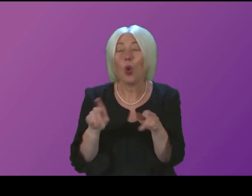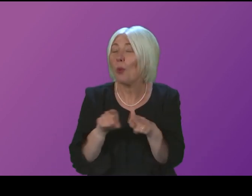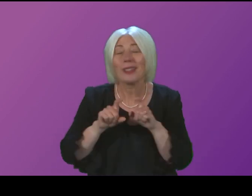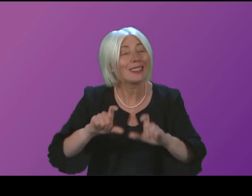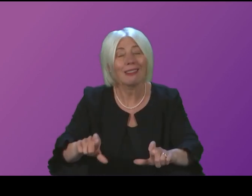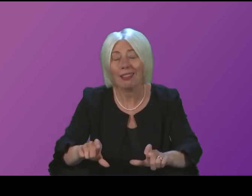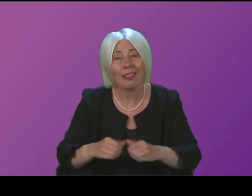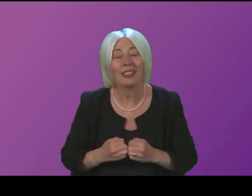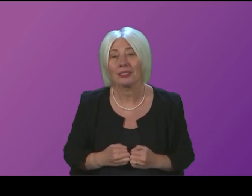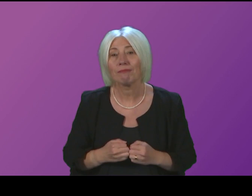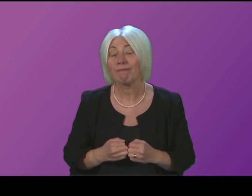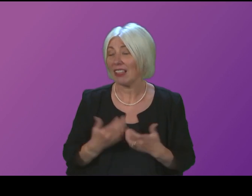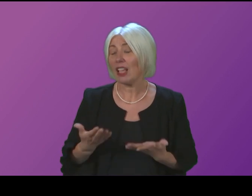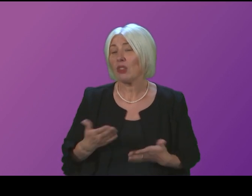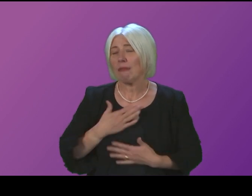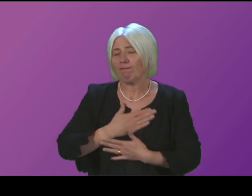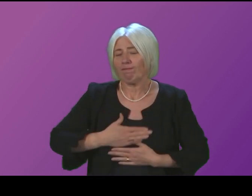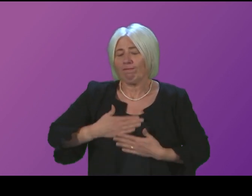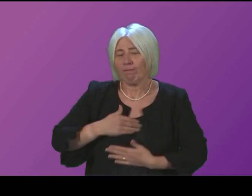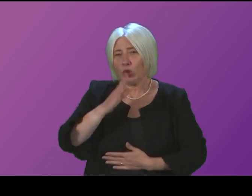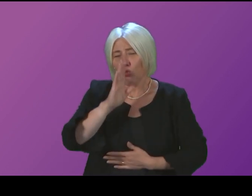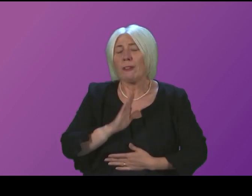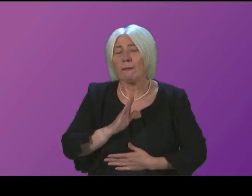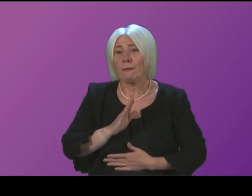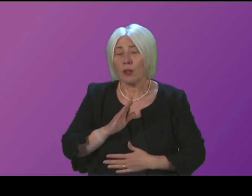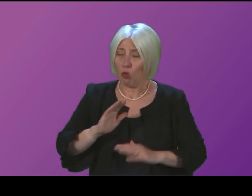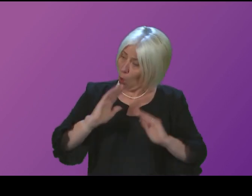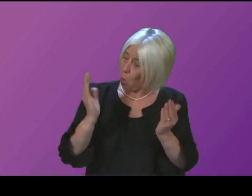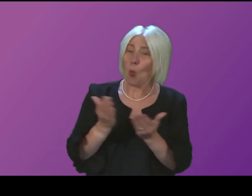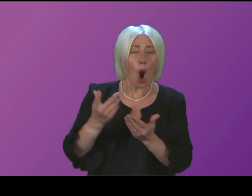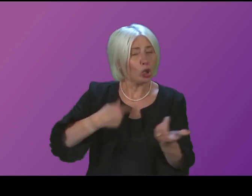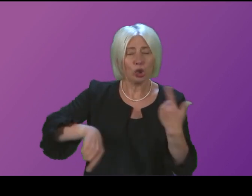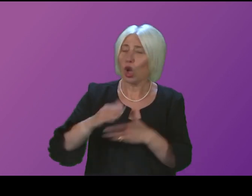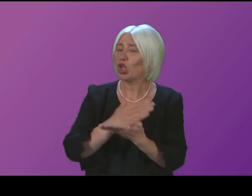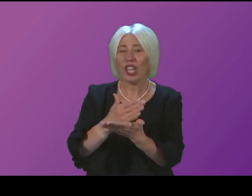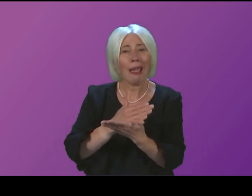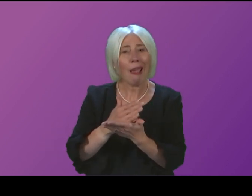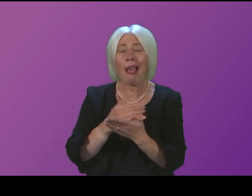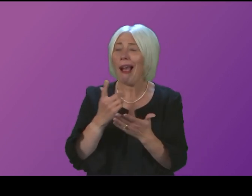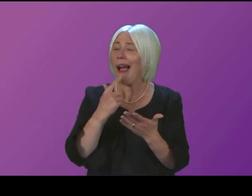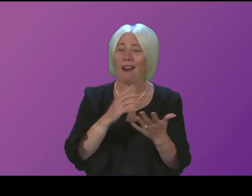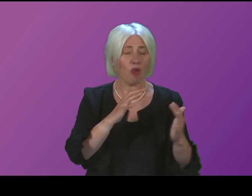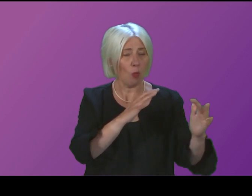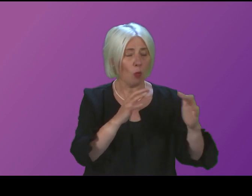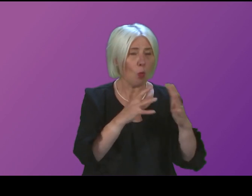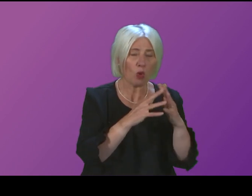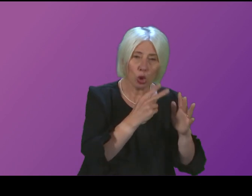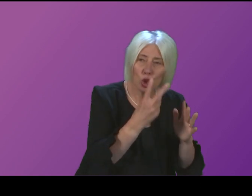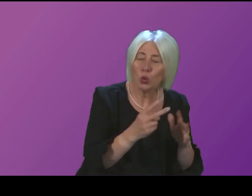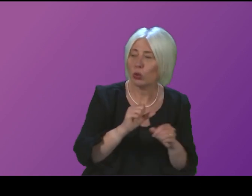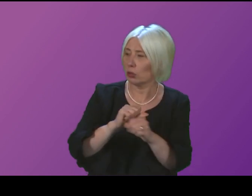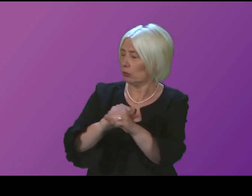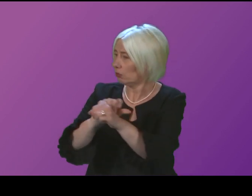hence the grief that we feel today is shared across the world. From the Blitz to the pandemic, through times of